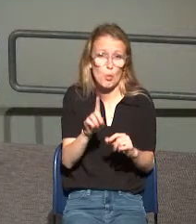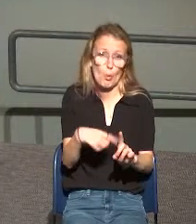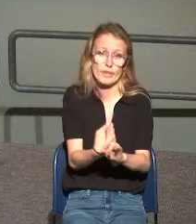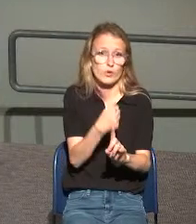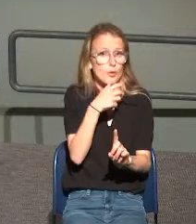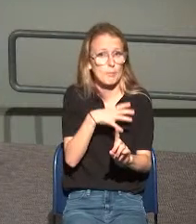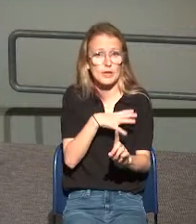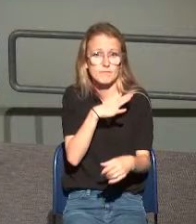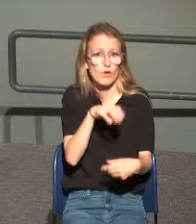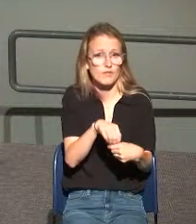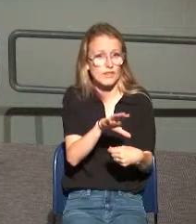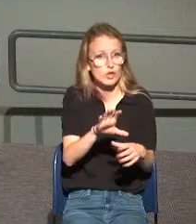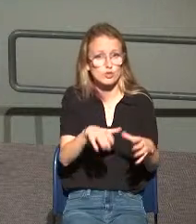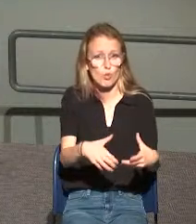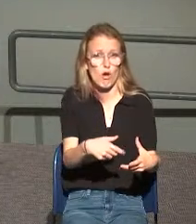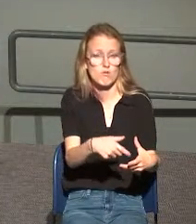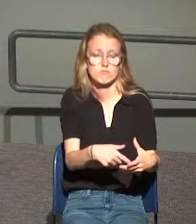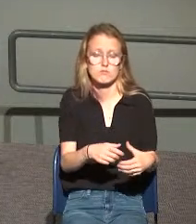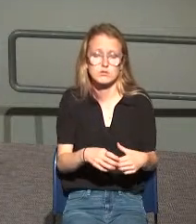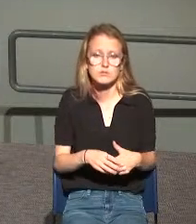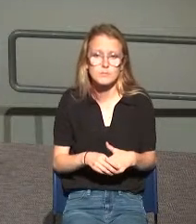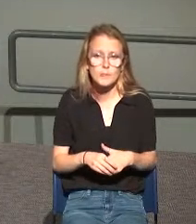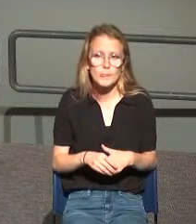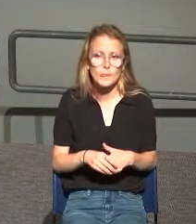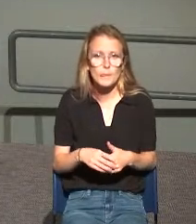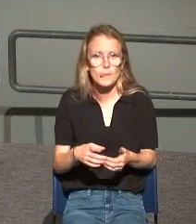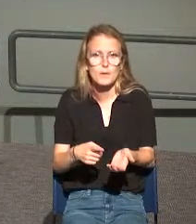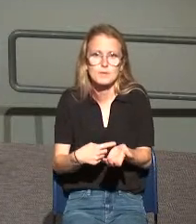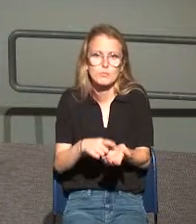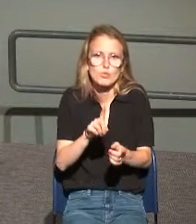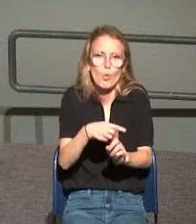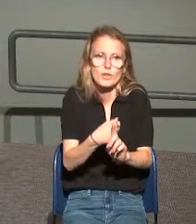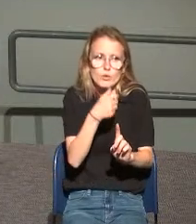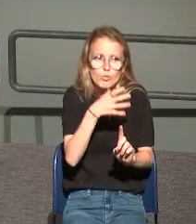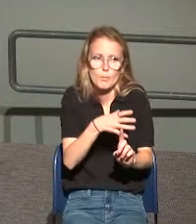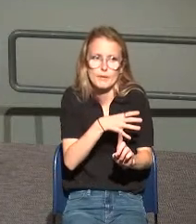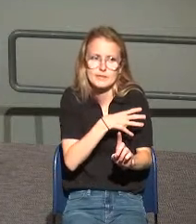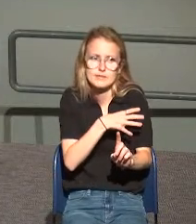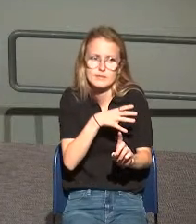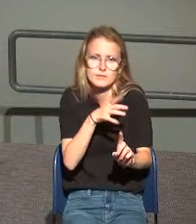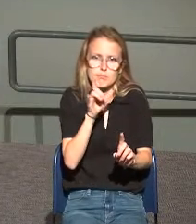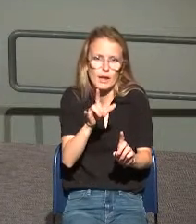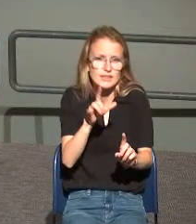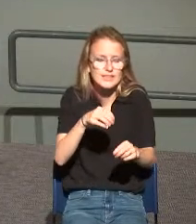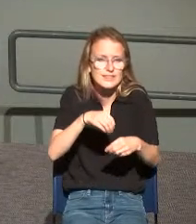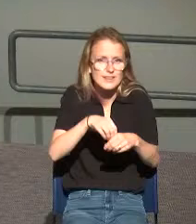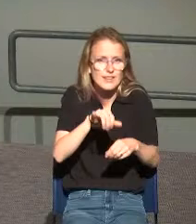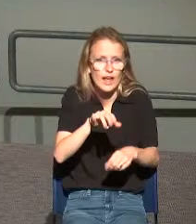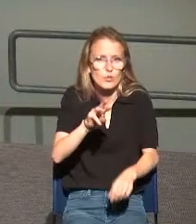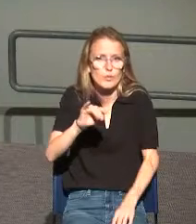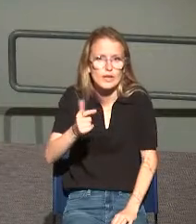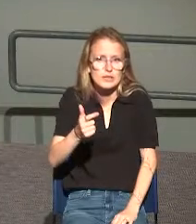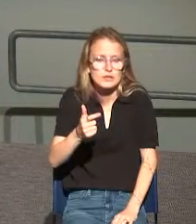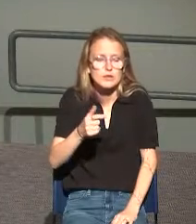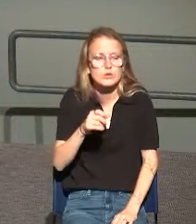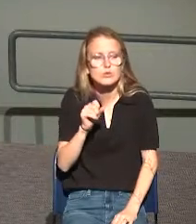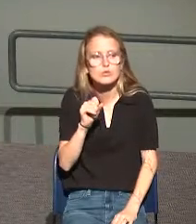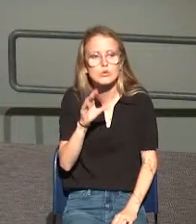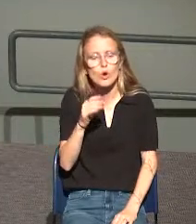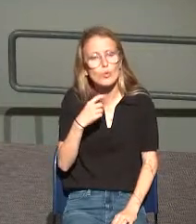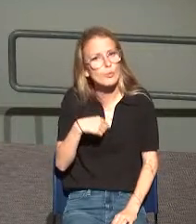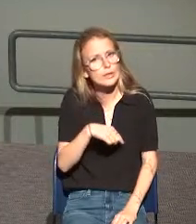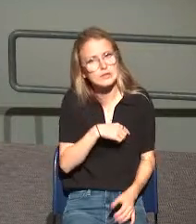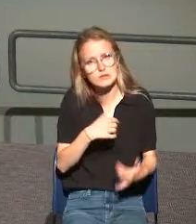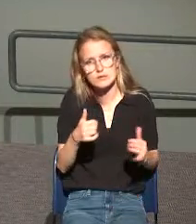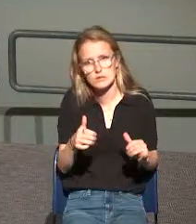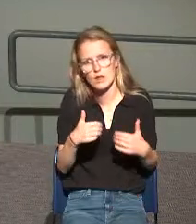those kinds of units. Sometimes even the only woman pilot in the wing. So we still have a